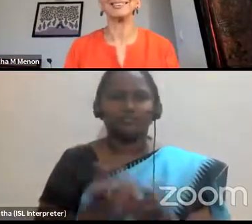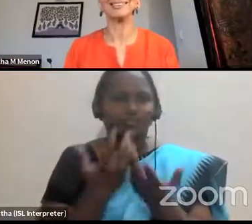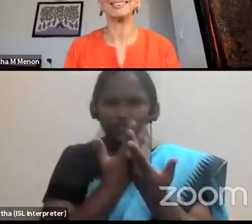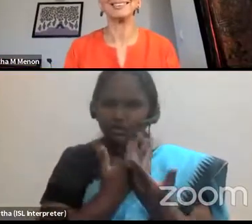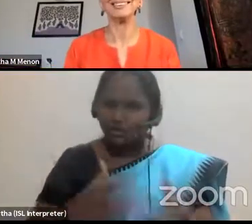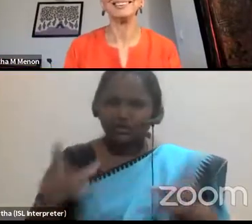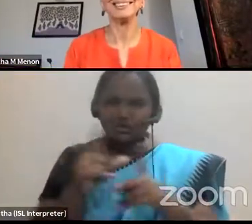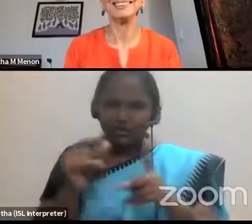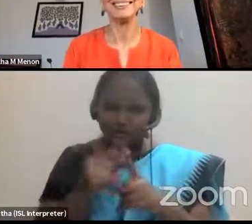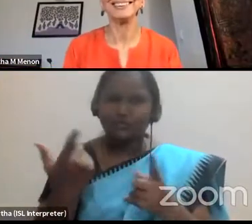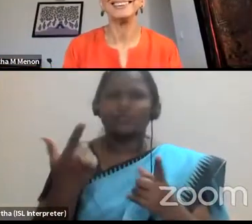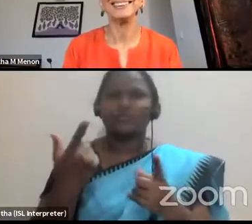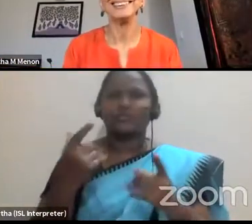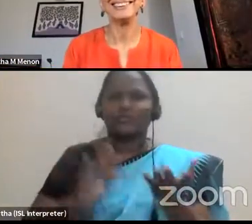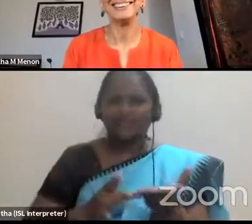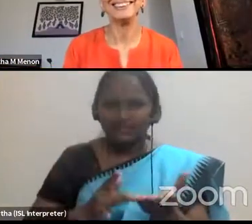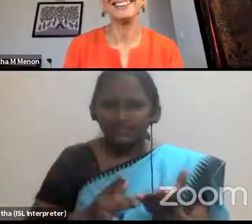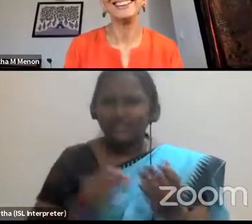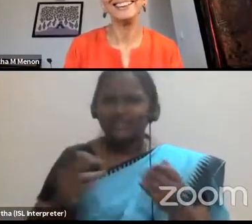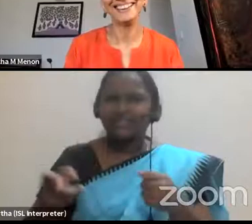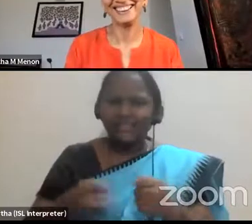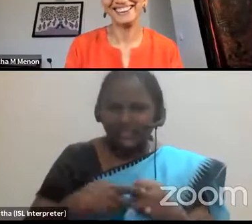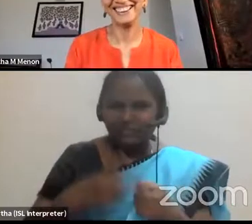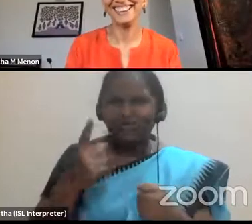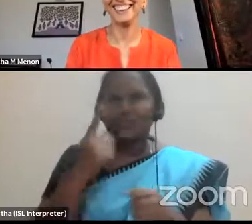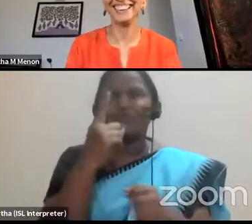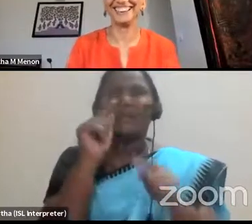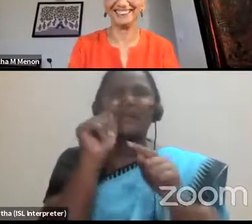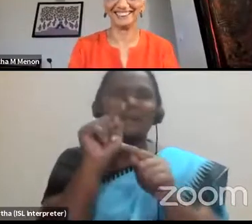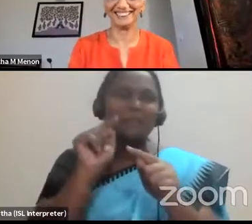do with technology, just keep that 1%.